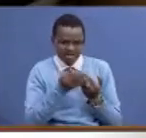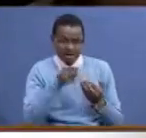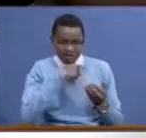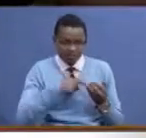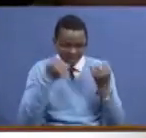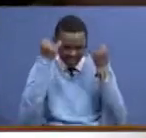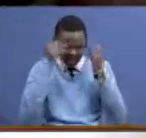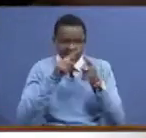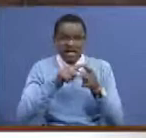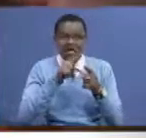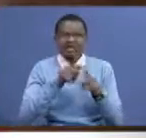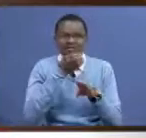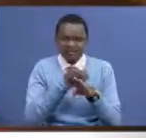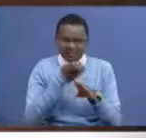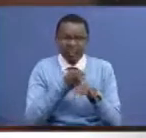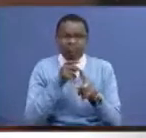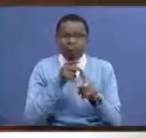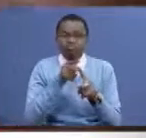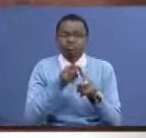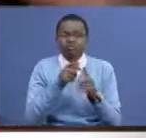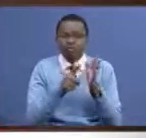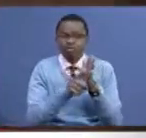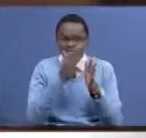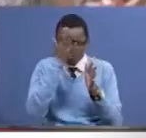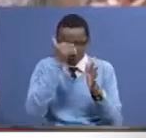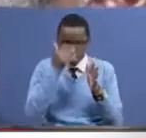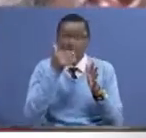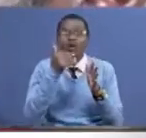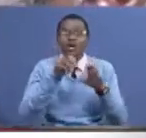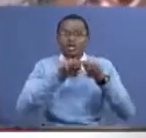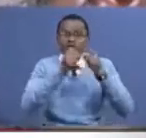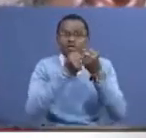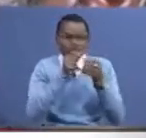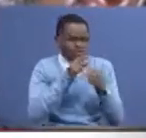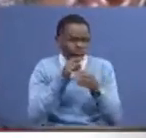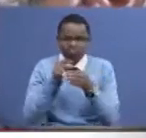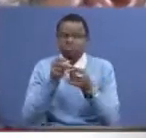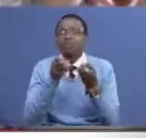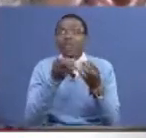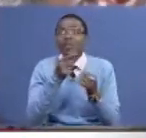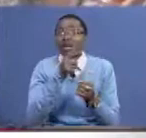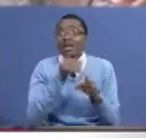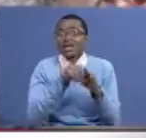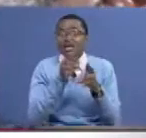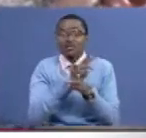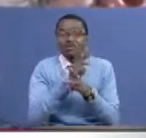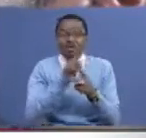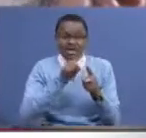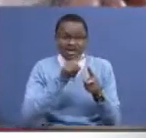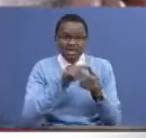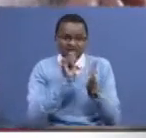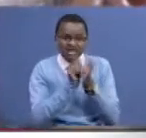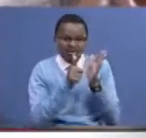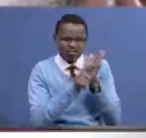ideas. He adds that it will be difficult to implement the law due to high number of social media users who count up to millions, especially on WhatsApp, adding that the